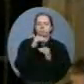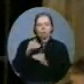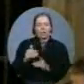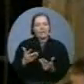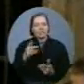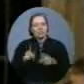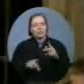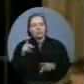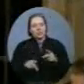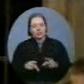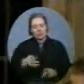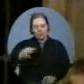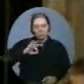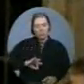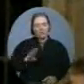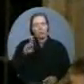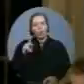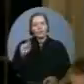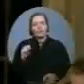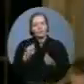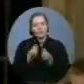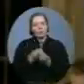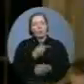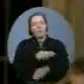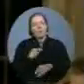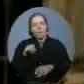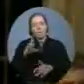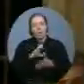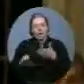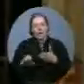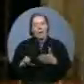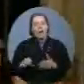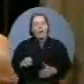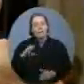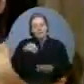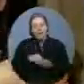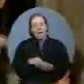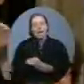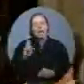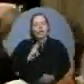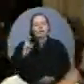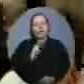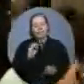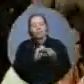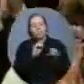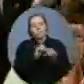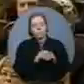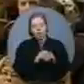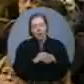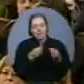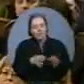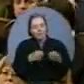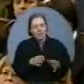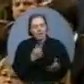dollars in bonuses. Why won't he stand up for the workers who've lost their jobs instead? The Right Honourable Prime